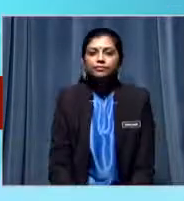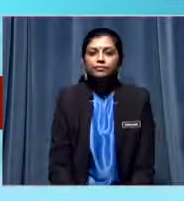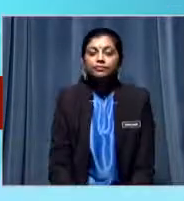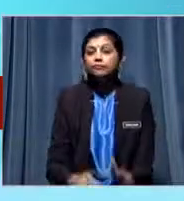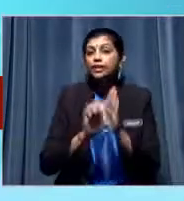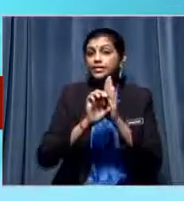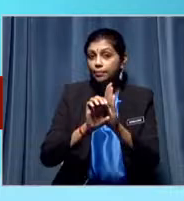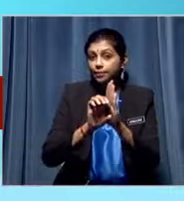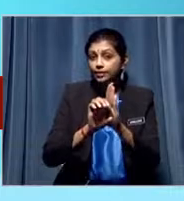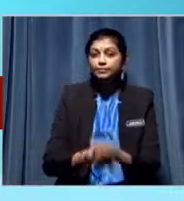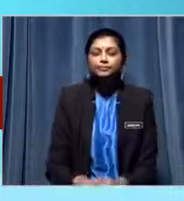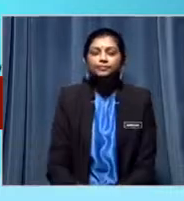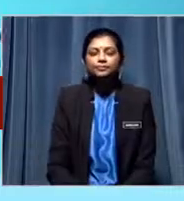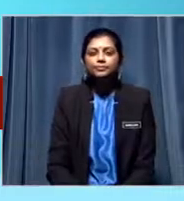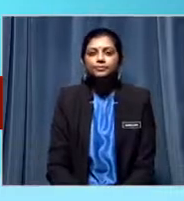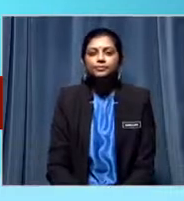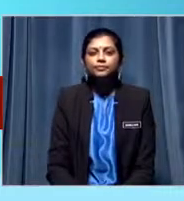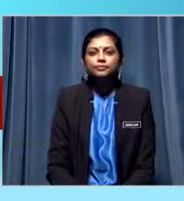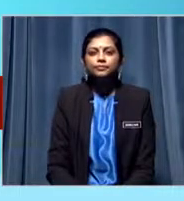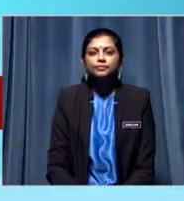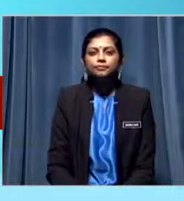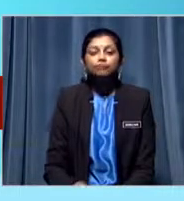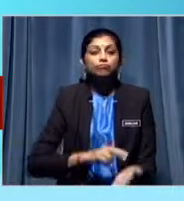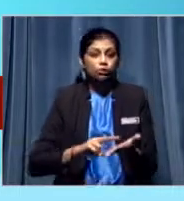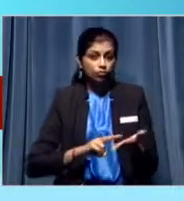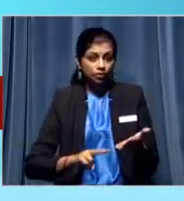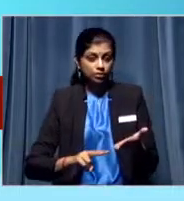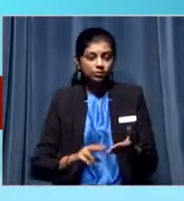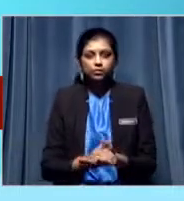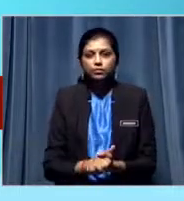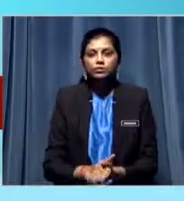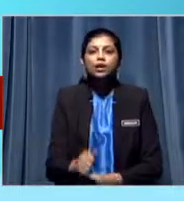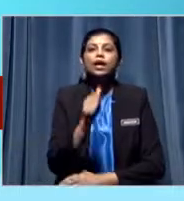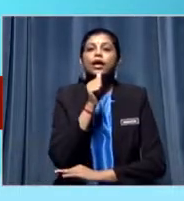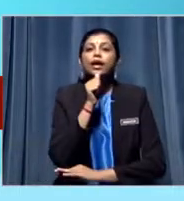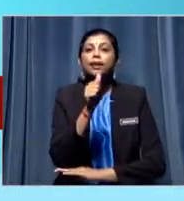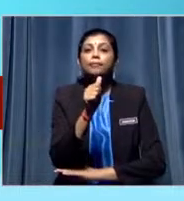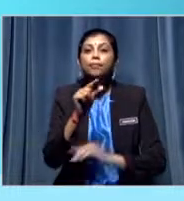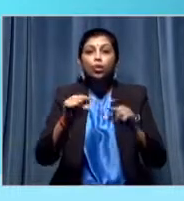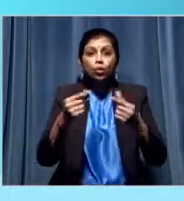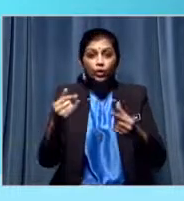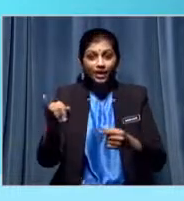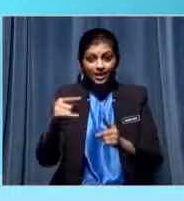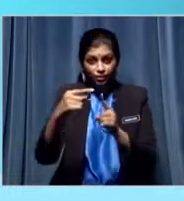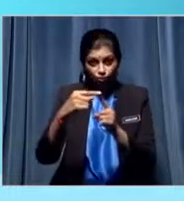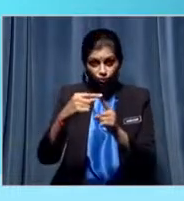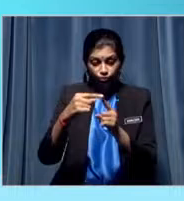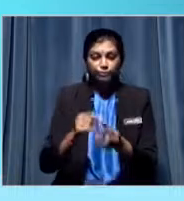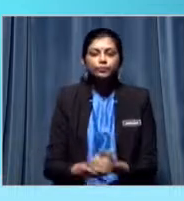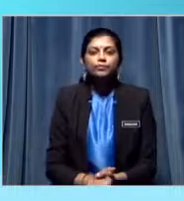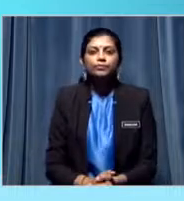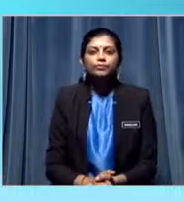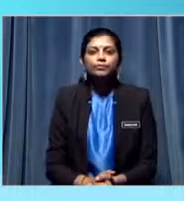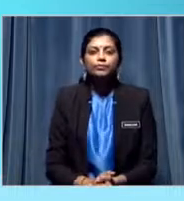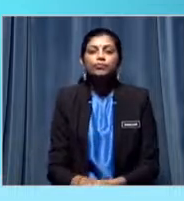For examples, I'm going to drive there and talk to her. We are going